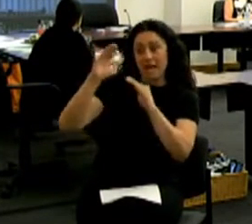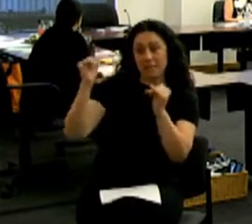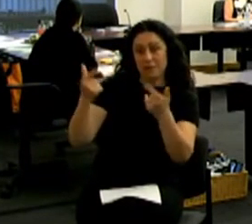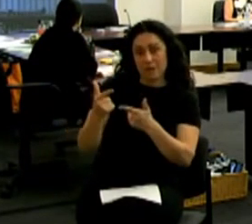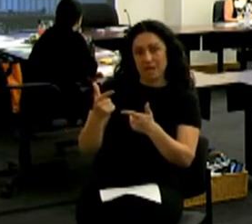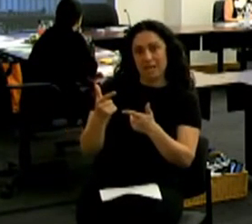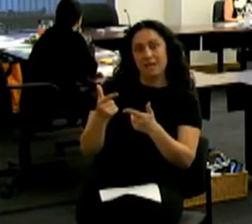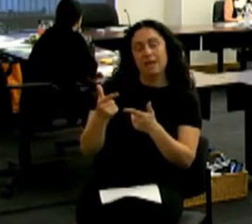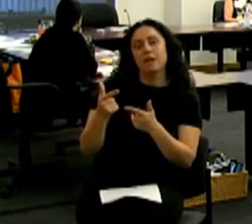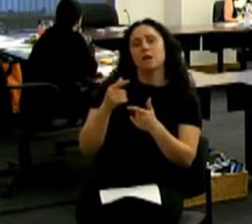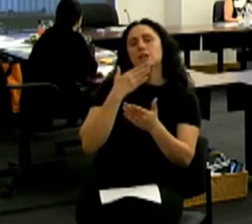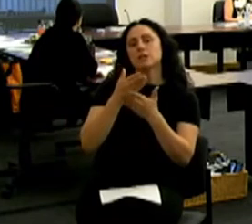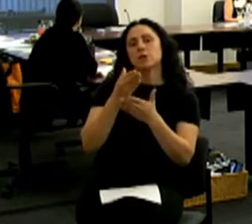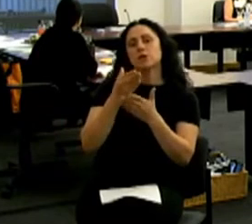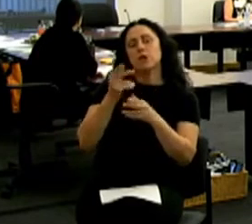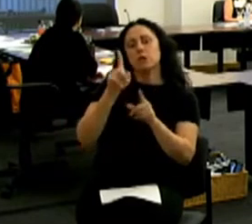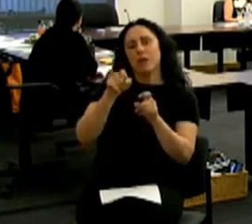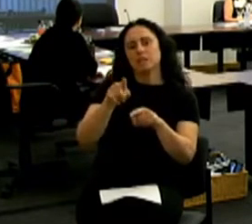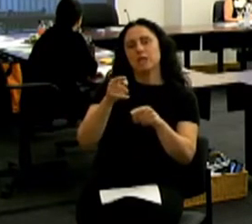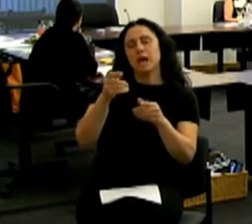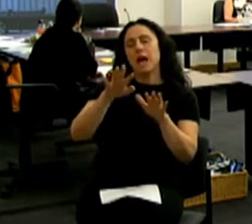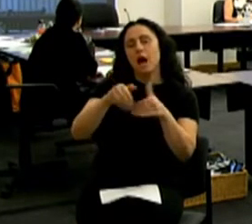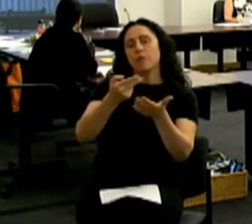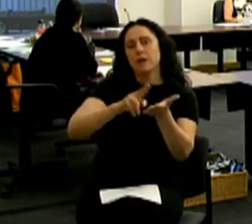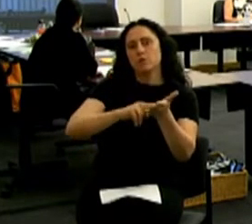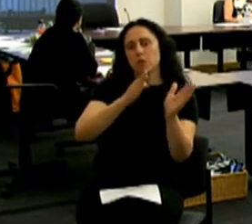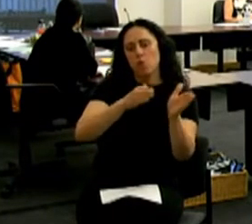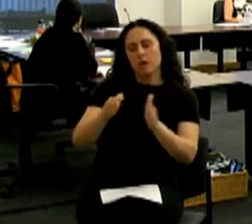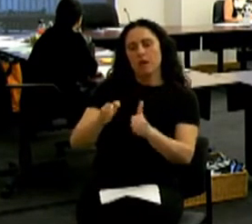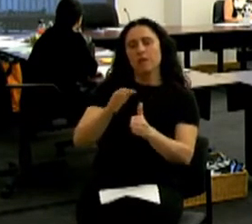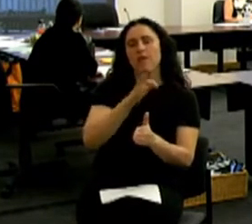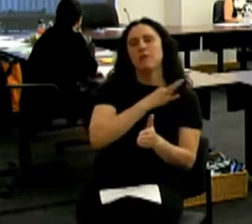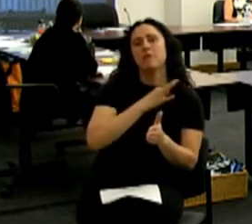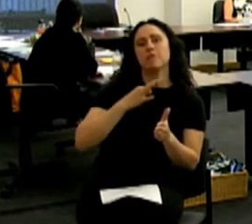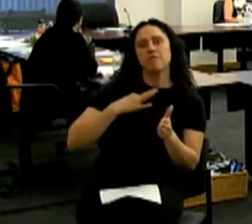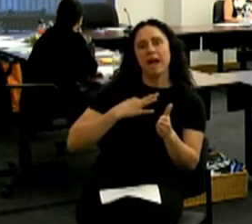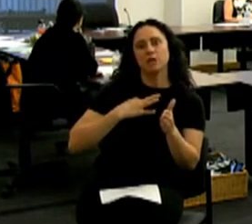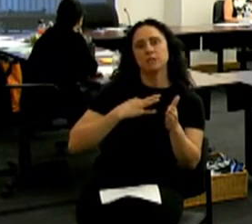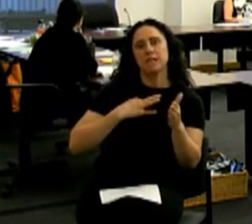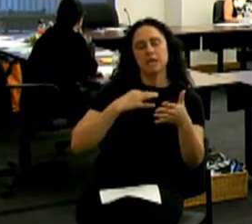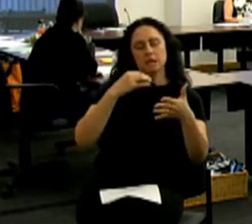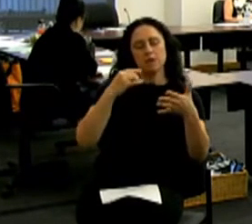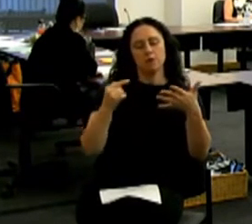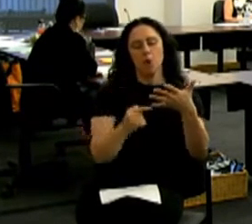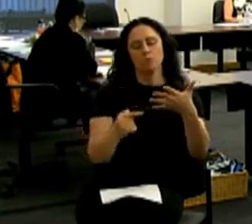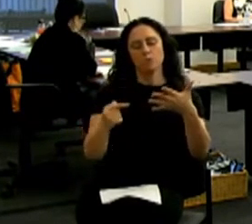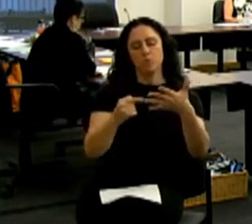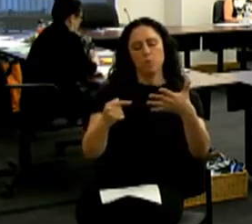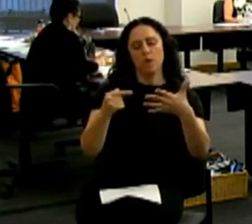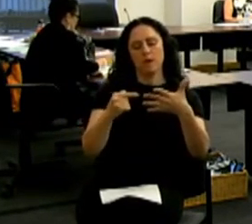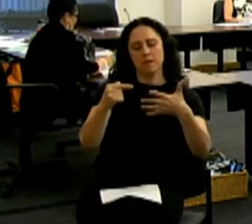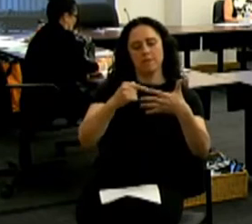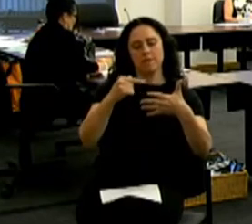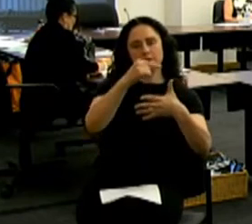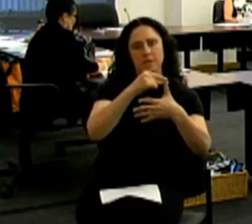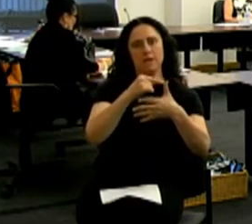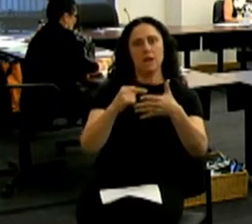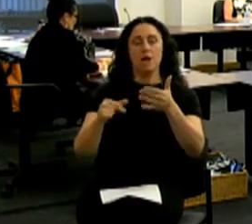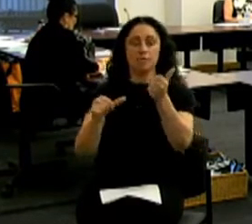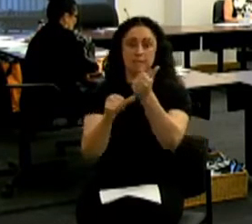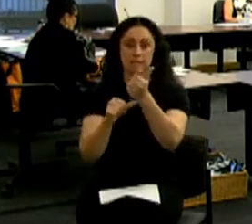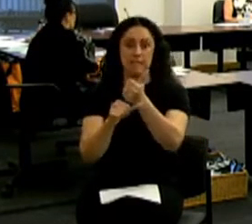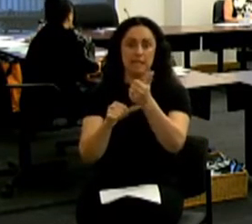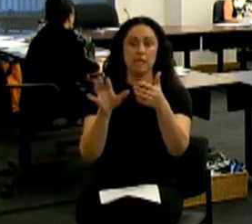way our contract is organized, faculty move through those ranks of assistant, associate, and full